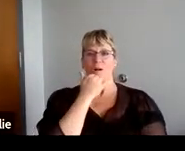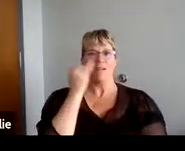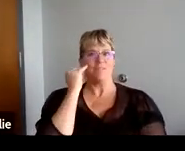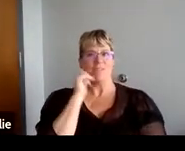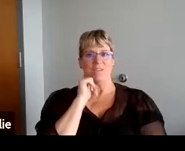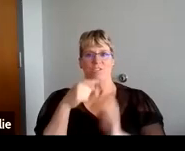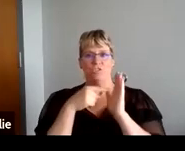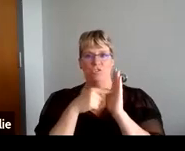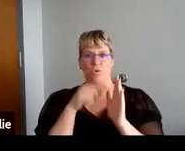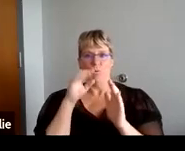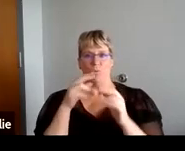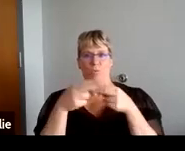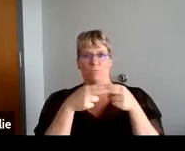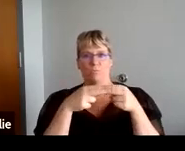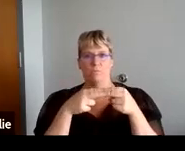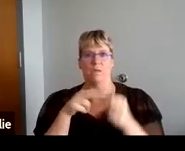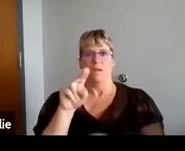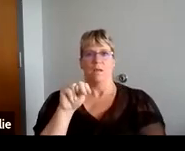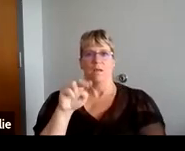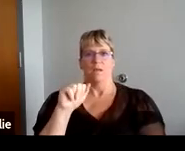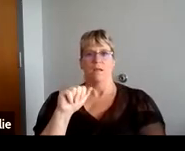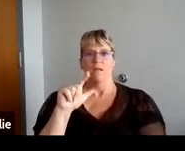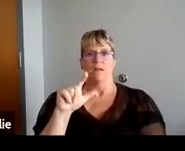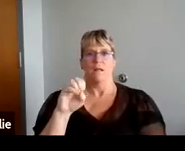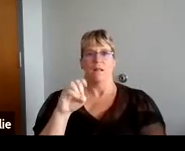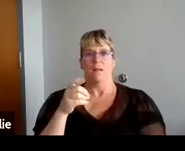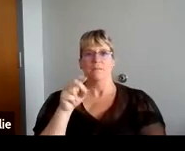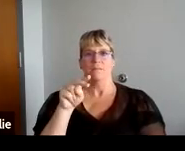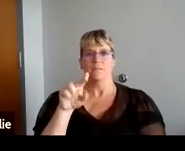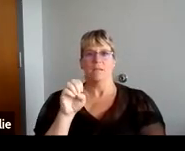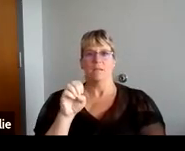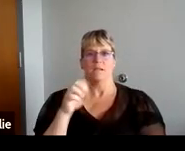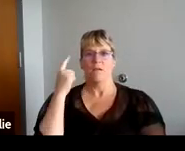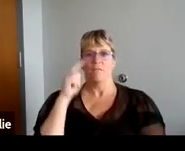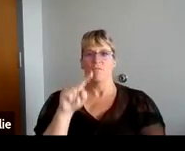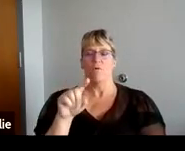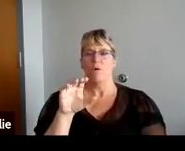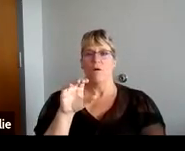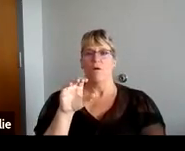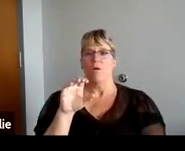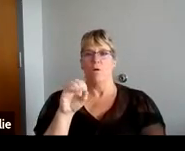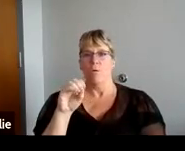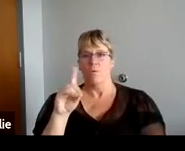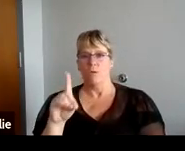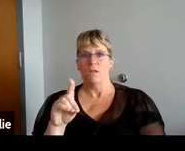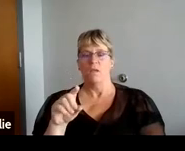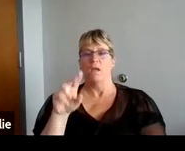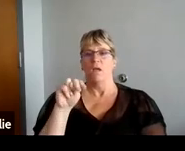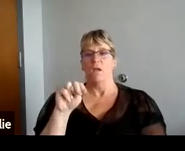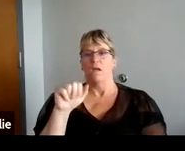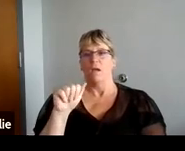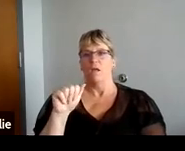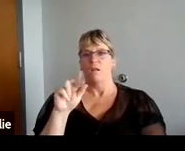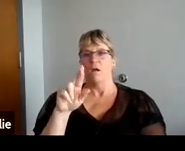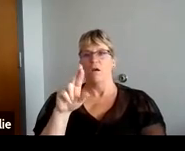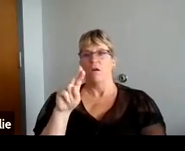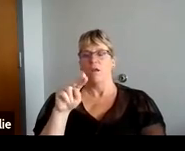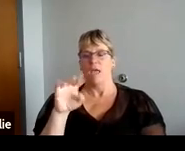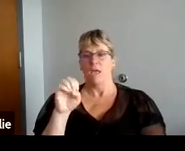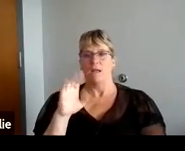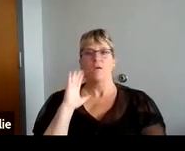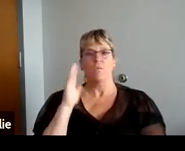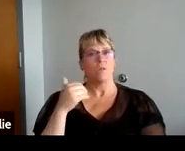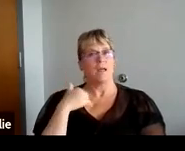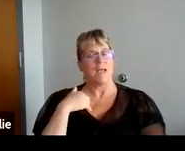a slide on naloxone, Narcan treatment for opioid overdose. Narcan, naloxone will buy you